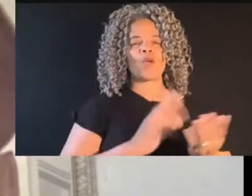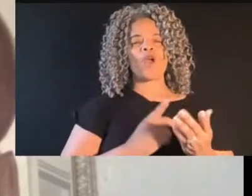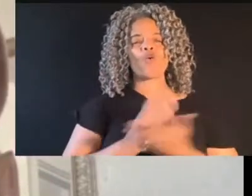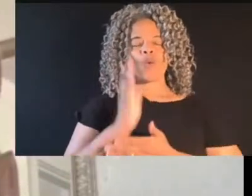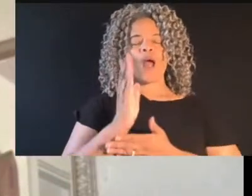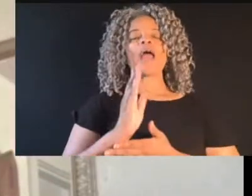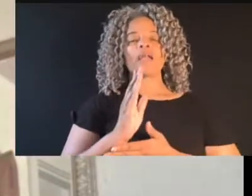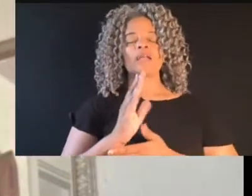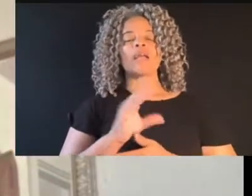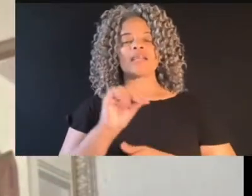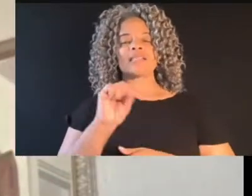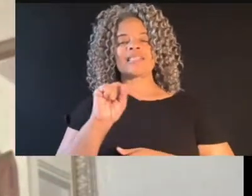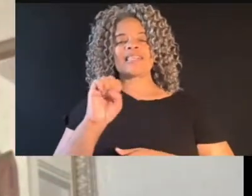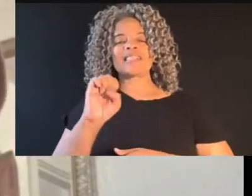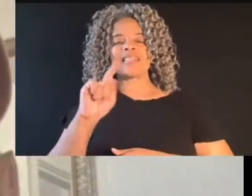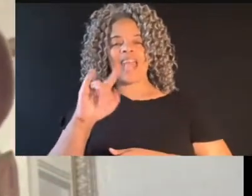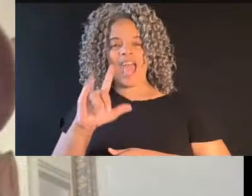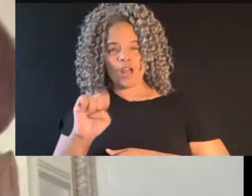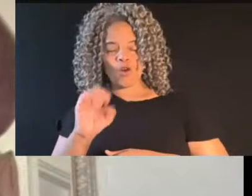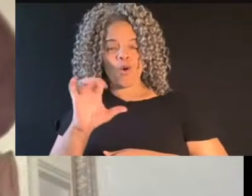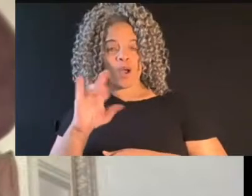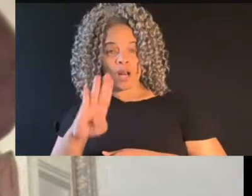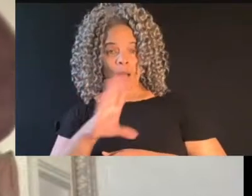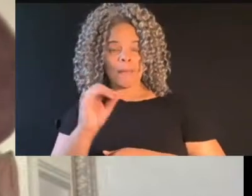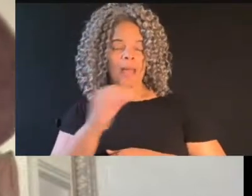Club, and blockbyblock.org.